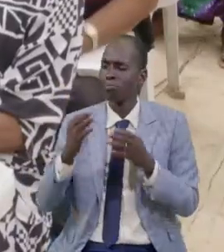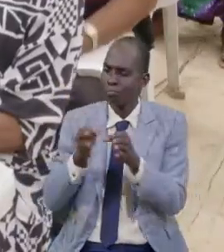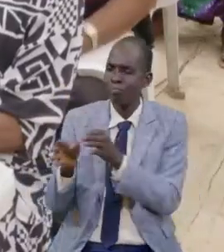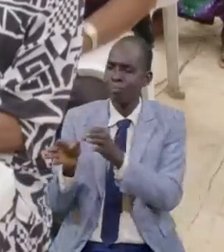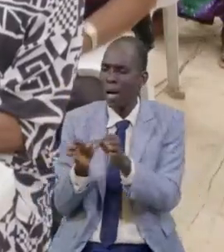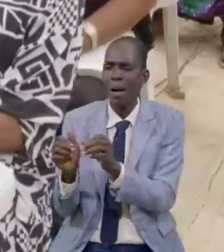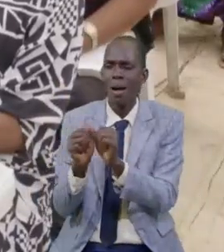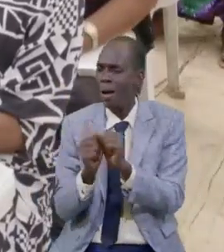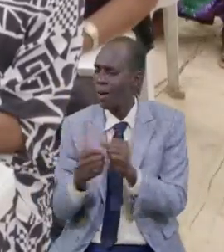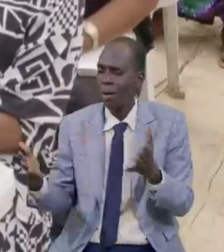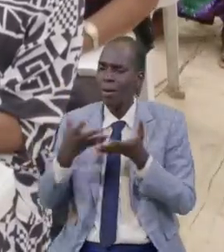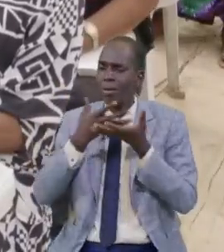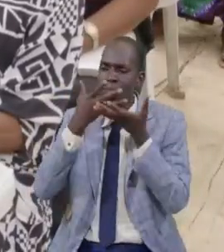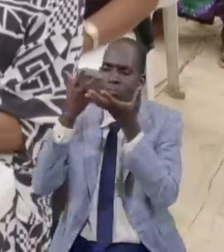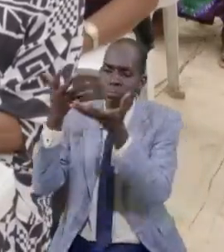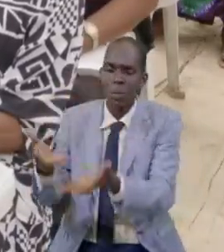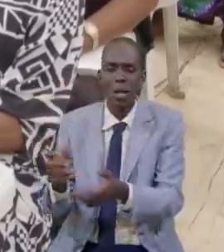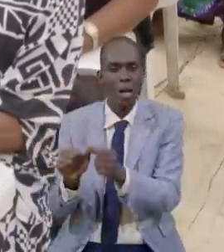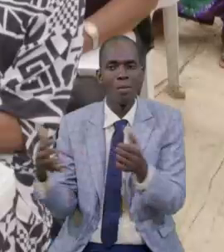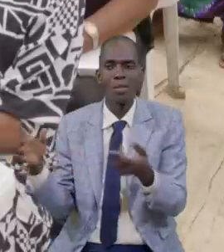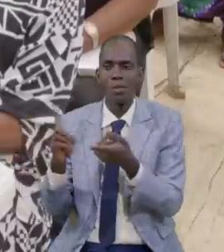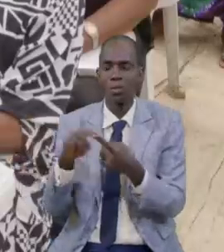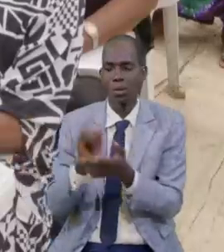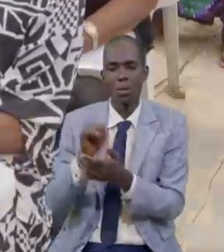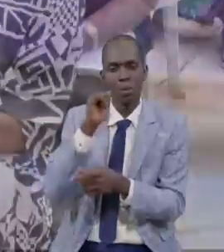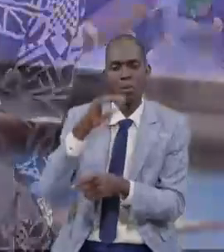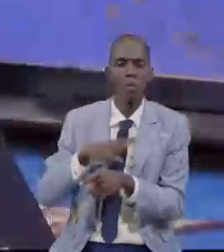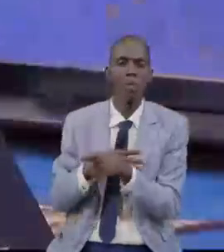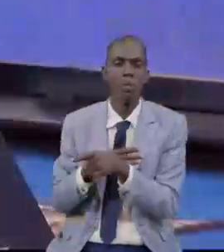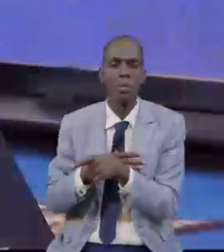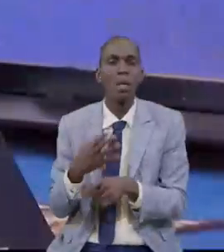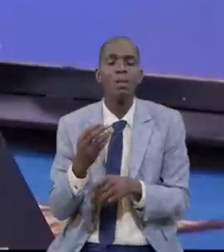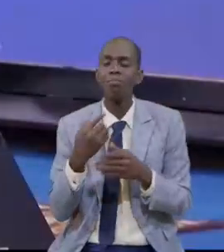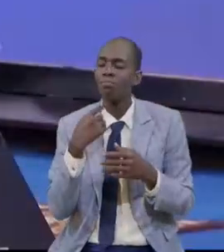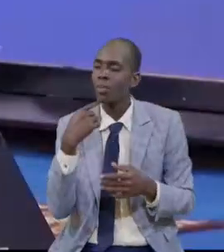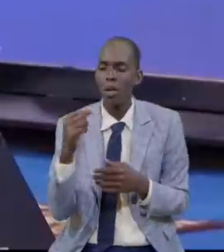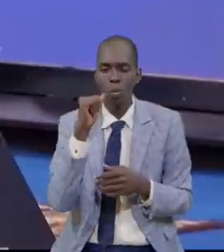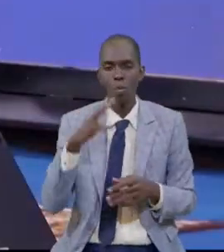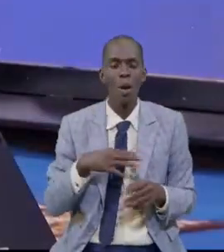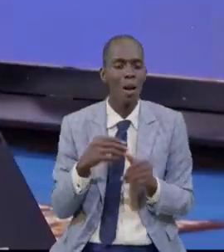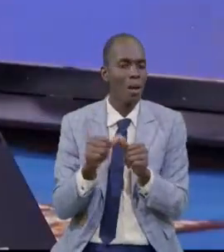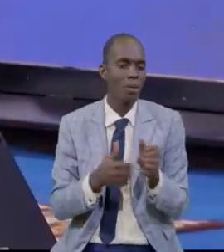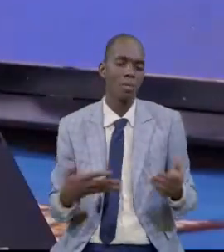And told her everything. And Samson sold